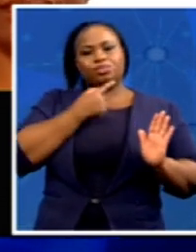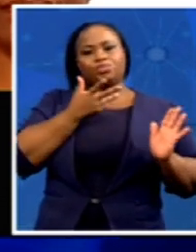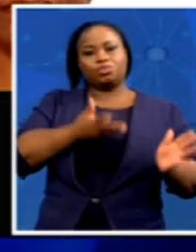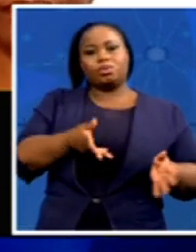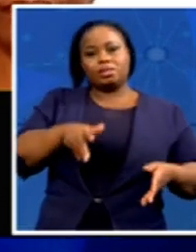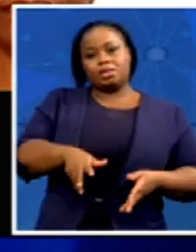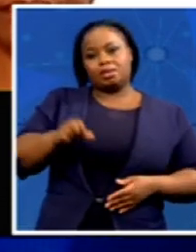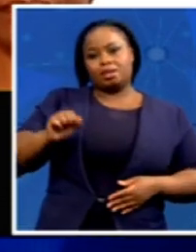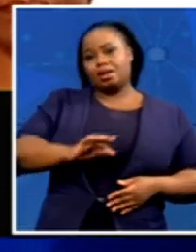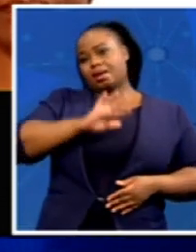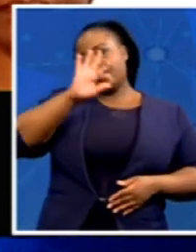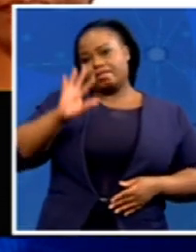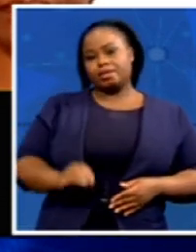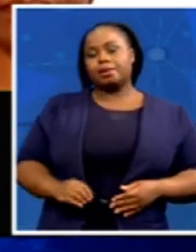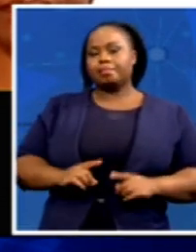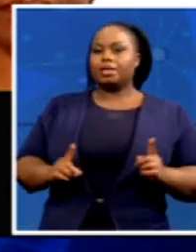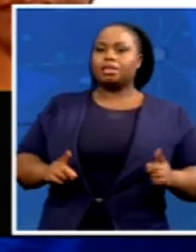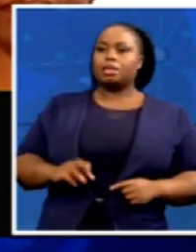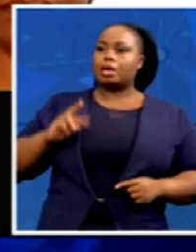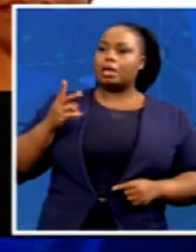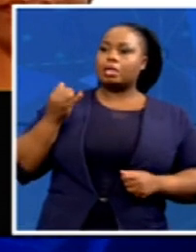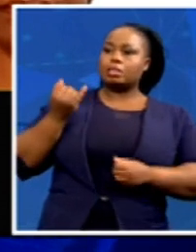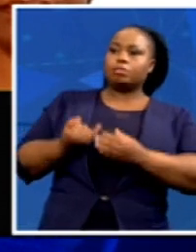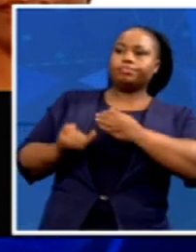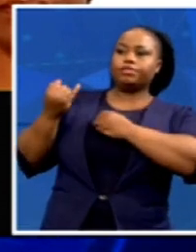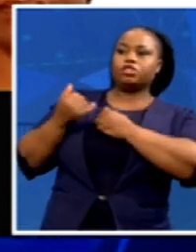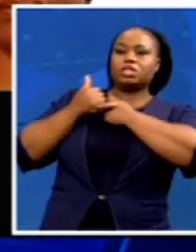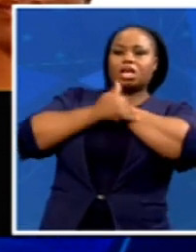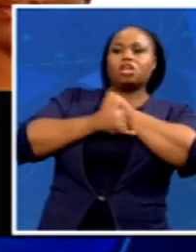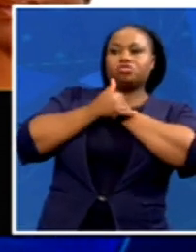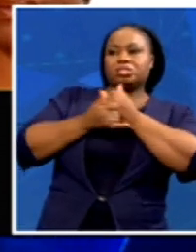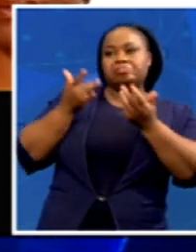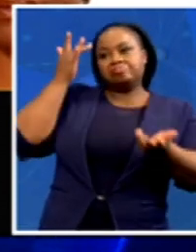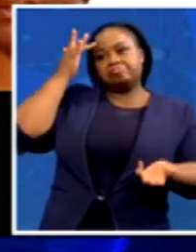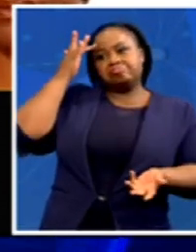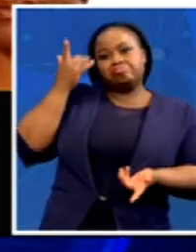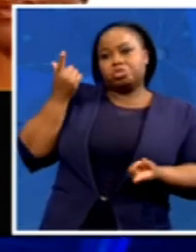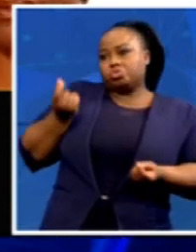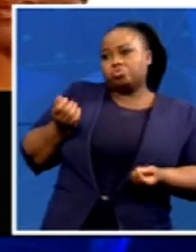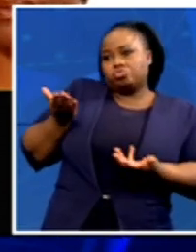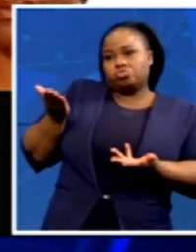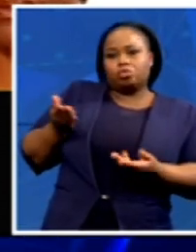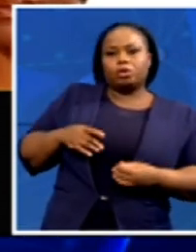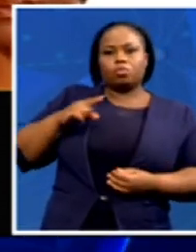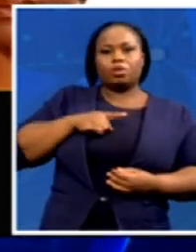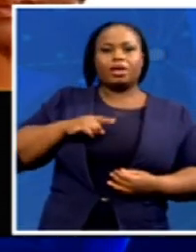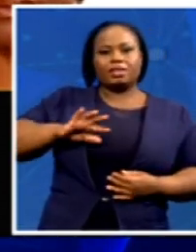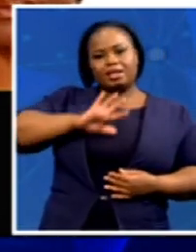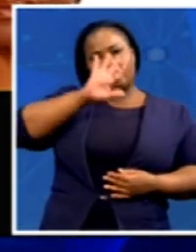states tend to do what they have to do. I mean, Africa is not a country. Africa is made out of 55 member